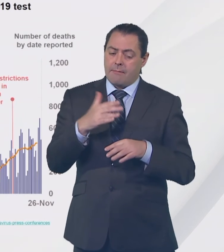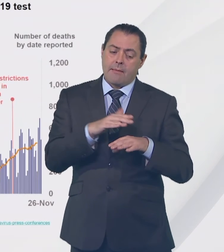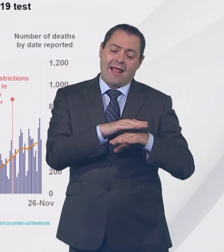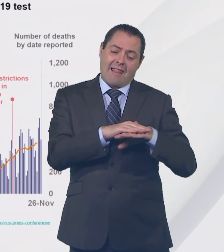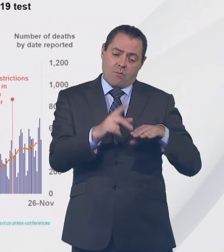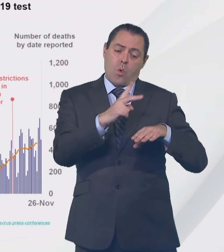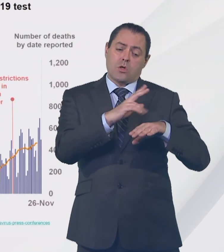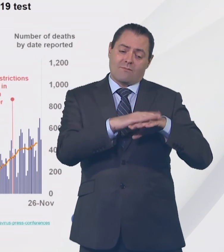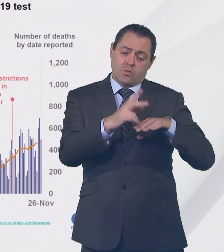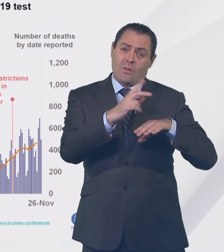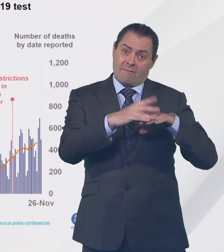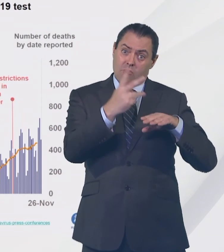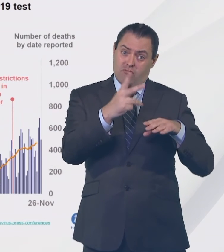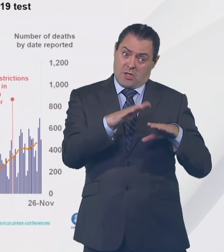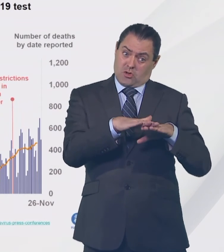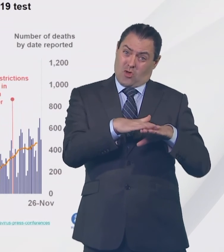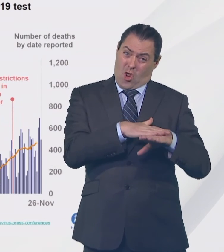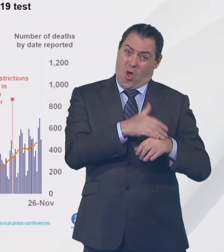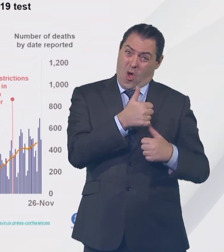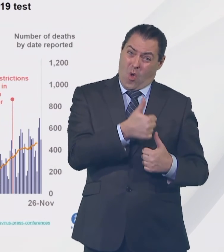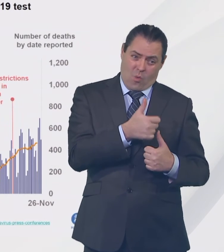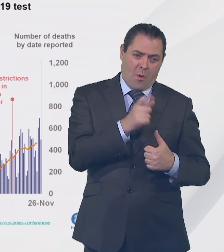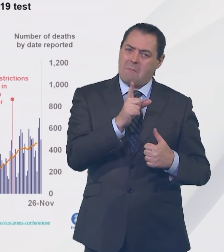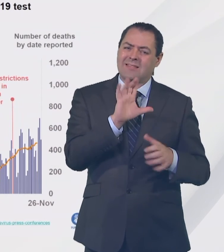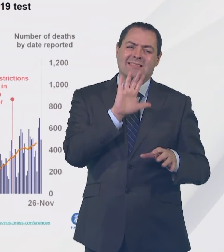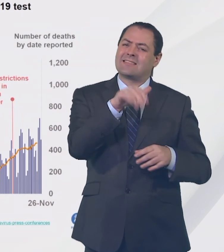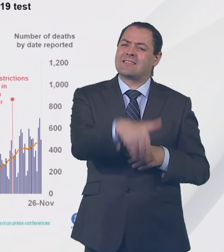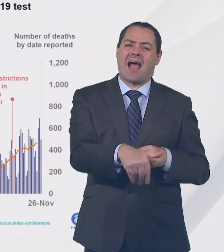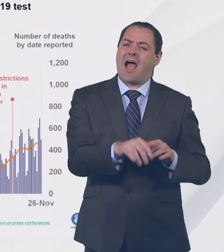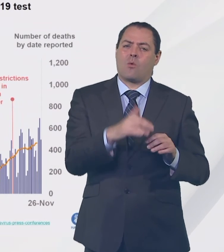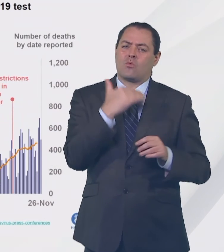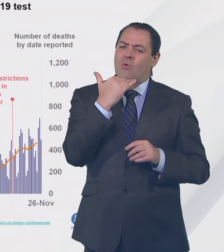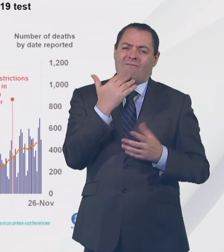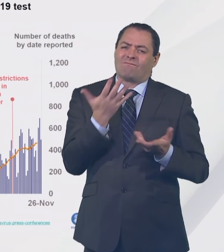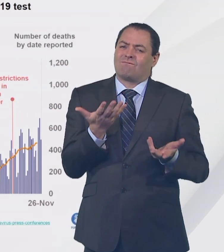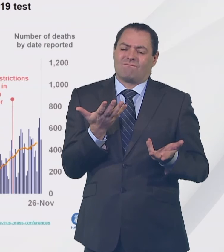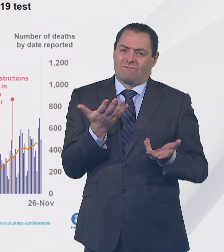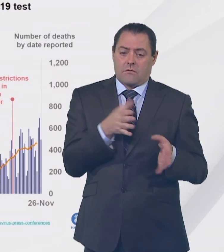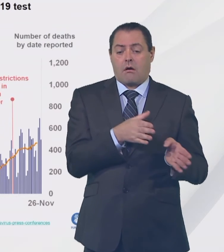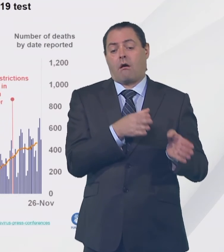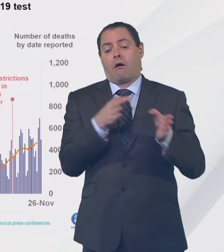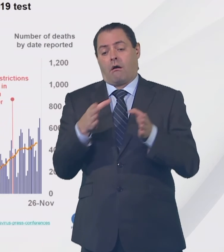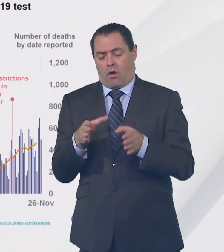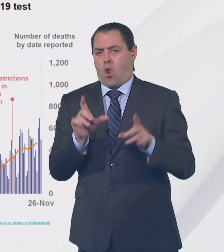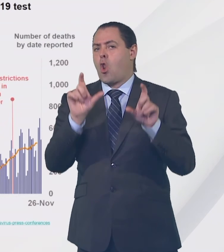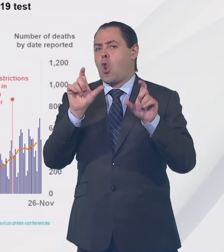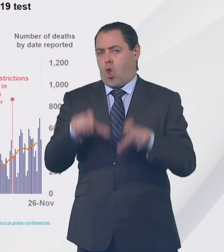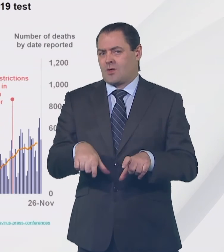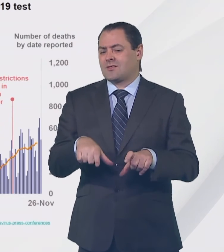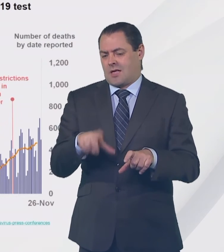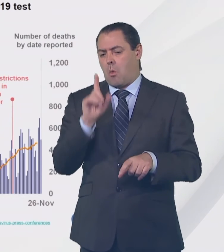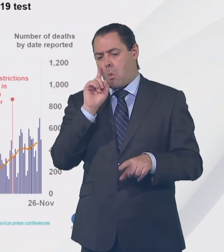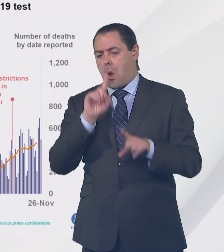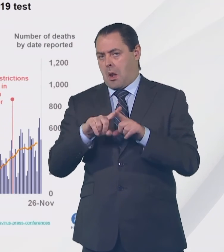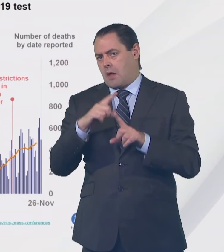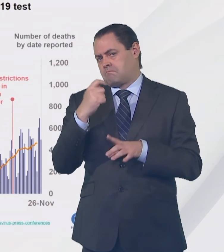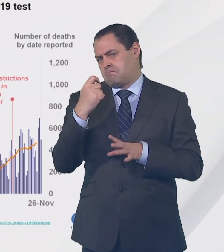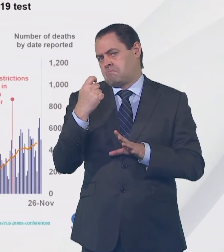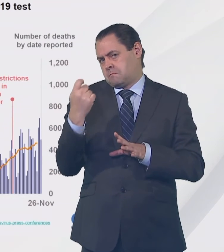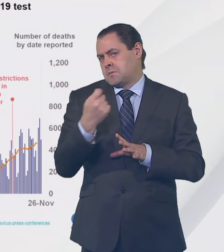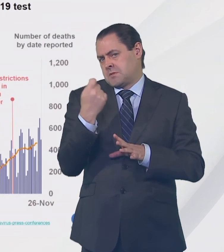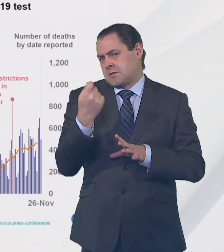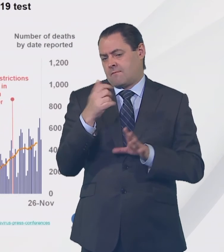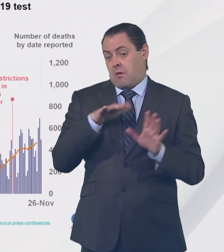worked in terms of slowing, but didn't work in terms of flattening and reversing it. The national lockdown looks as though it's flattened